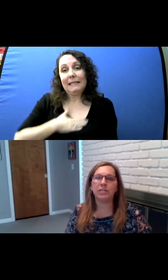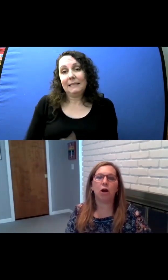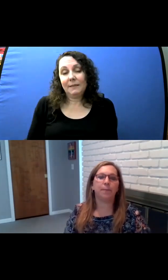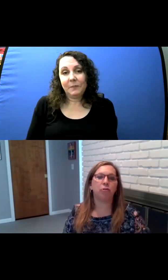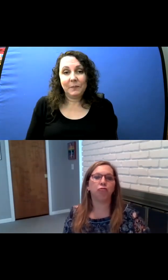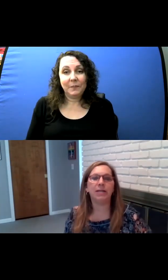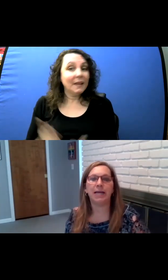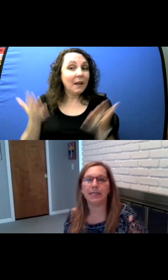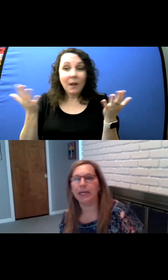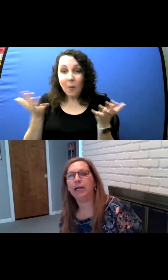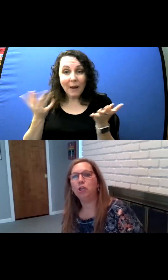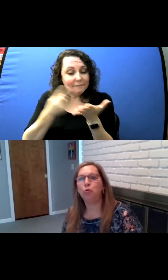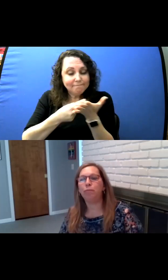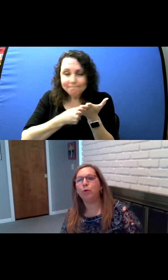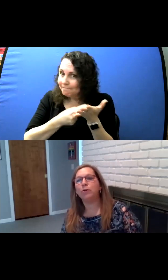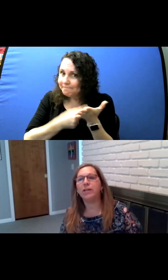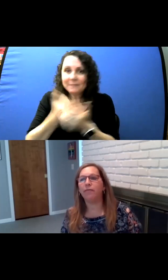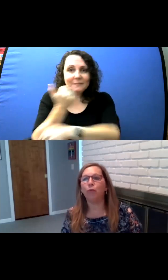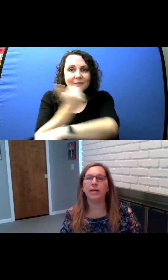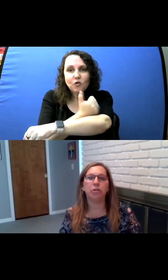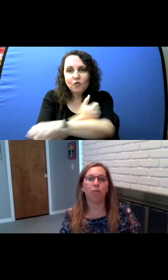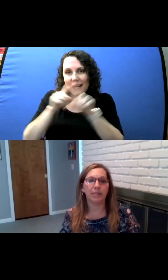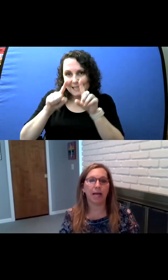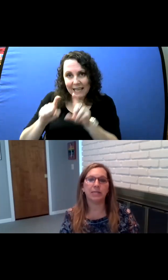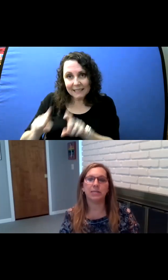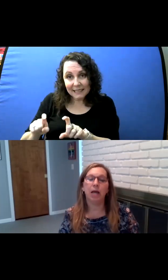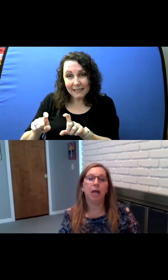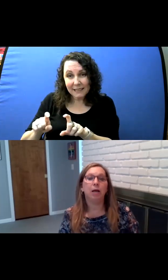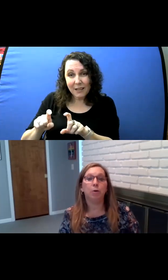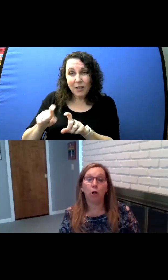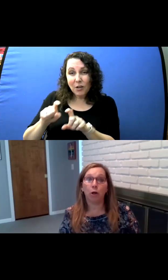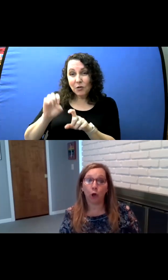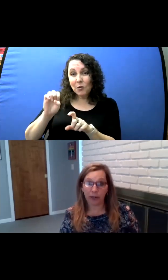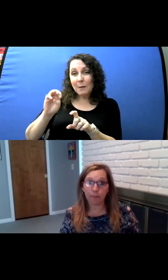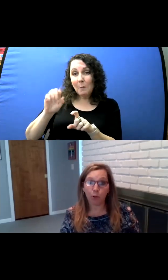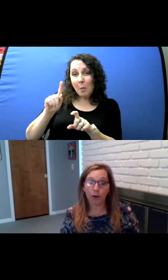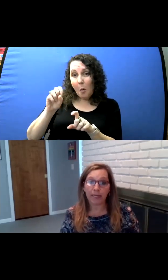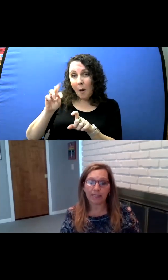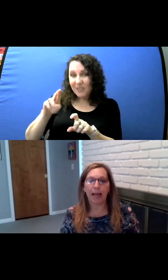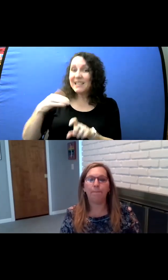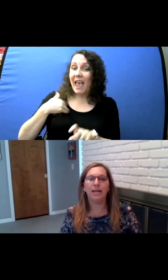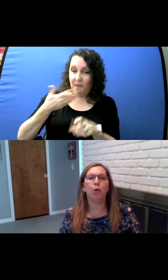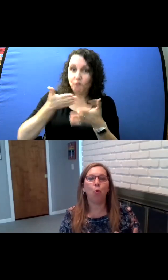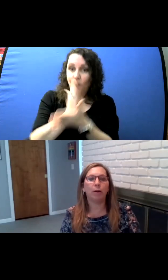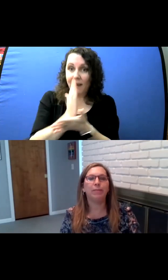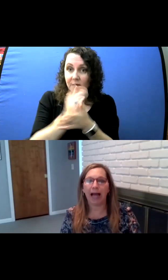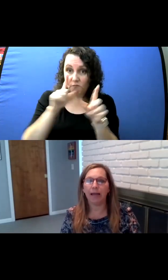So let's talk about drug testing. Do employers have the right to drug test current employees and people who are applying